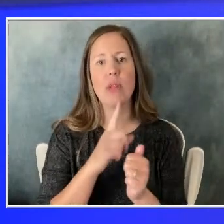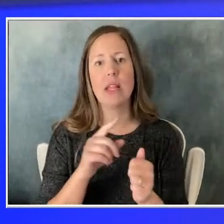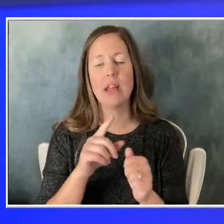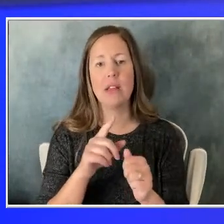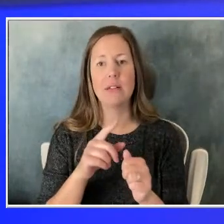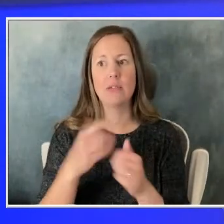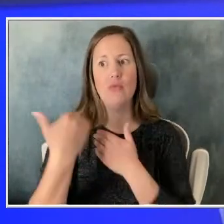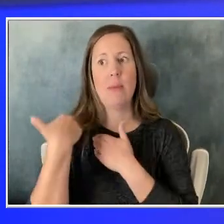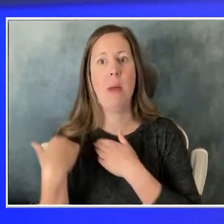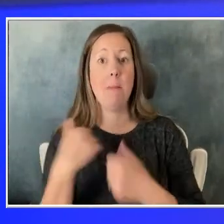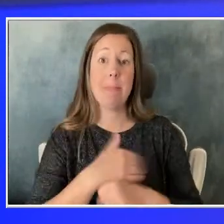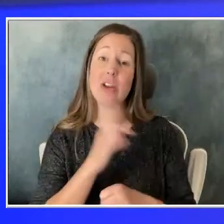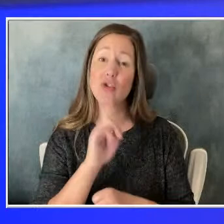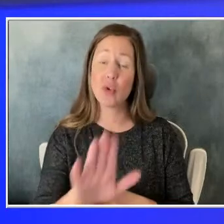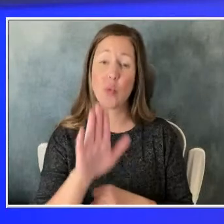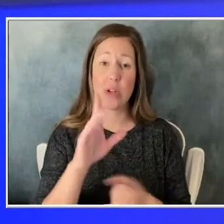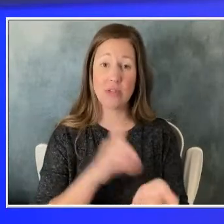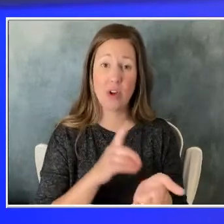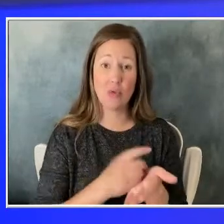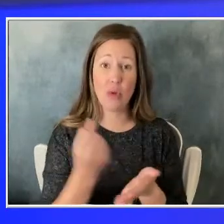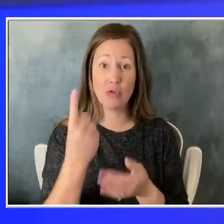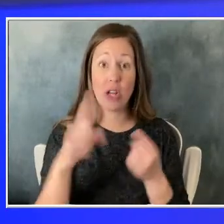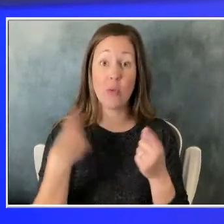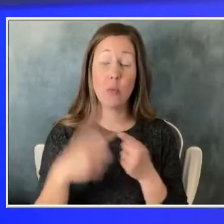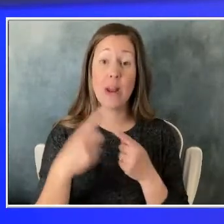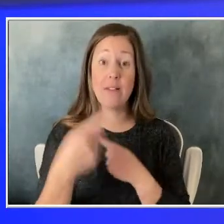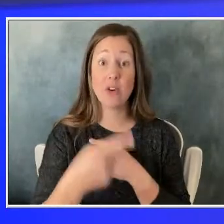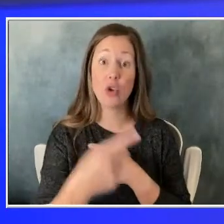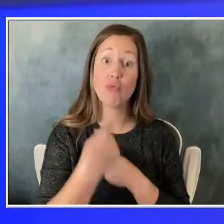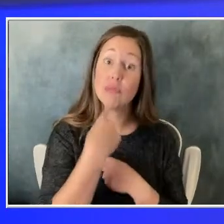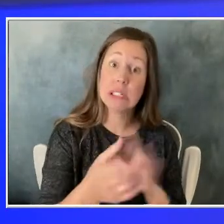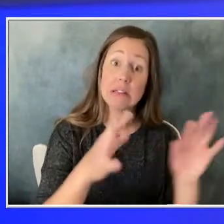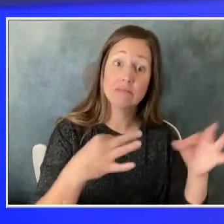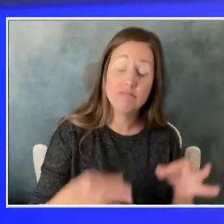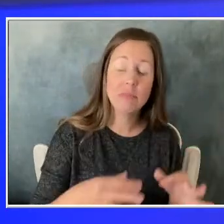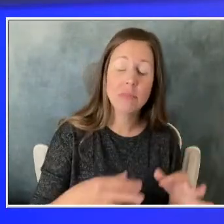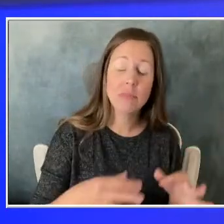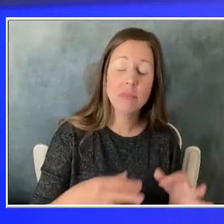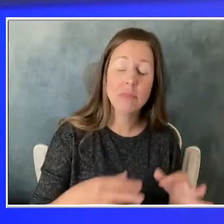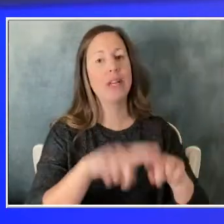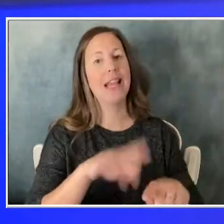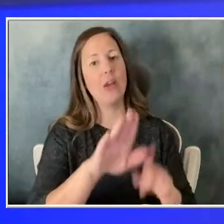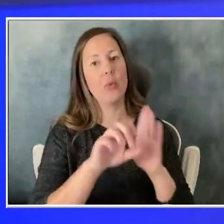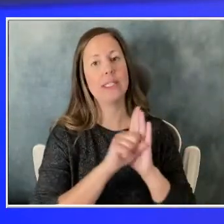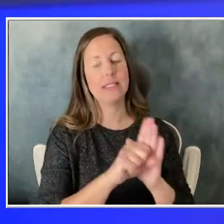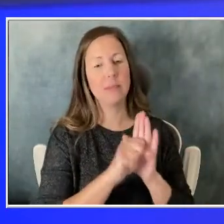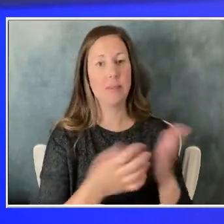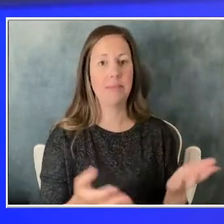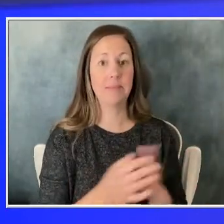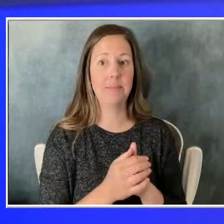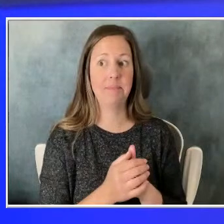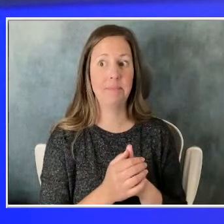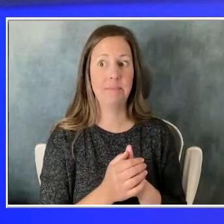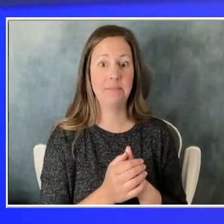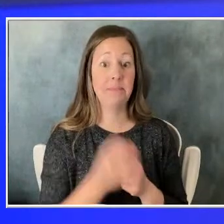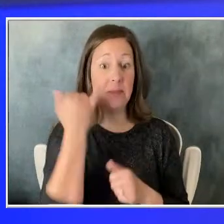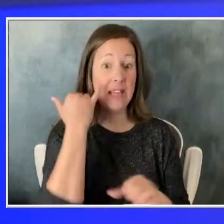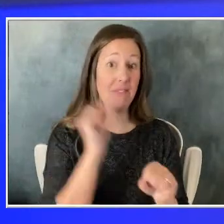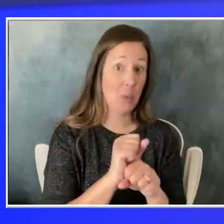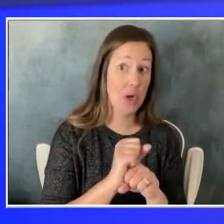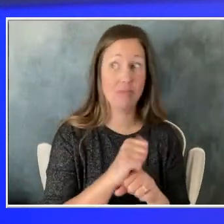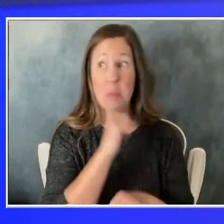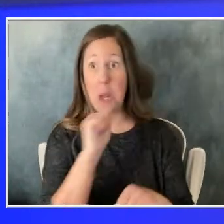doctor understand, because when you present into doctor rely on your symptoms. And if it works, tell doctor. If it doesn't work, tell doctor. You know, so